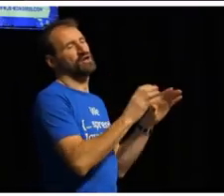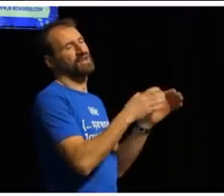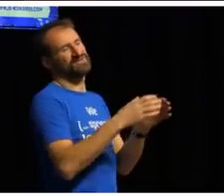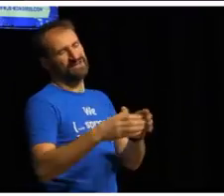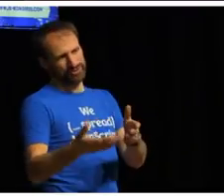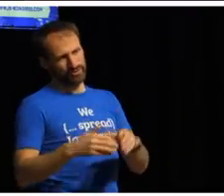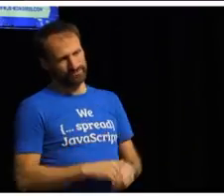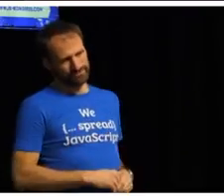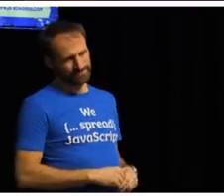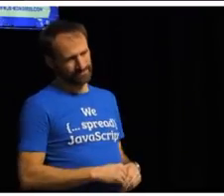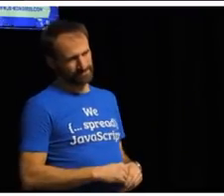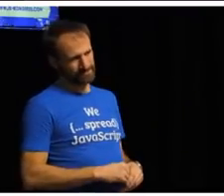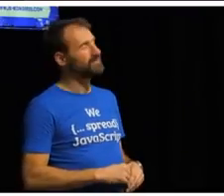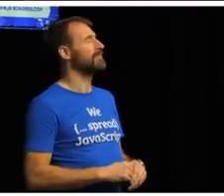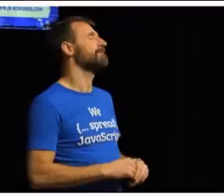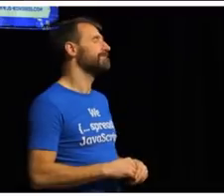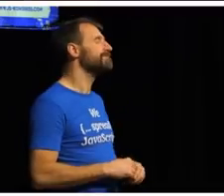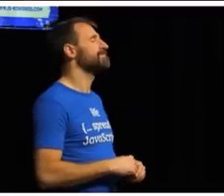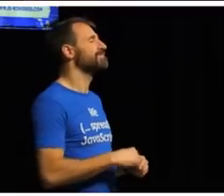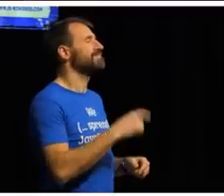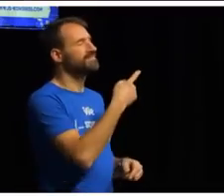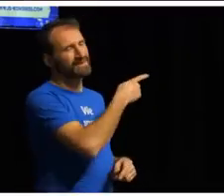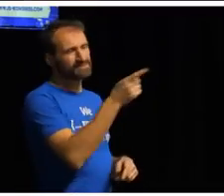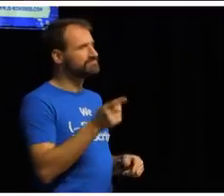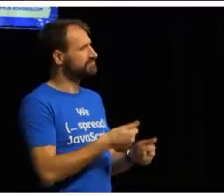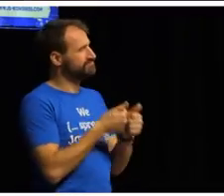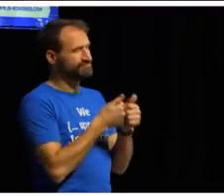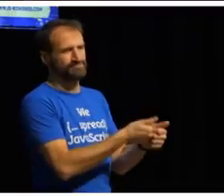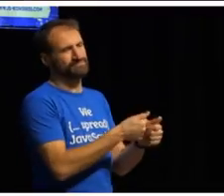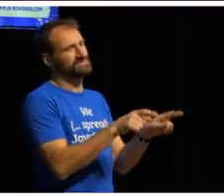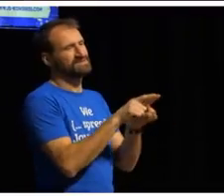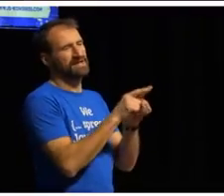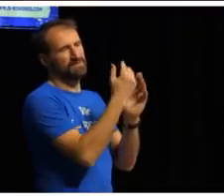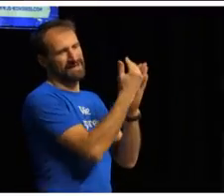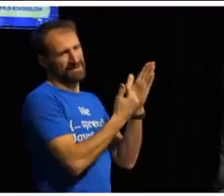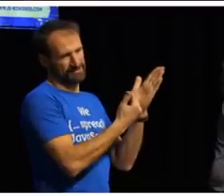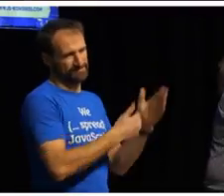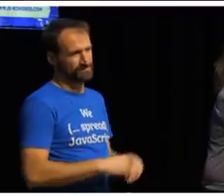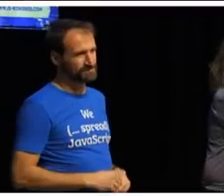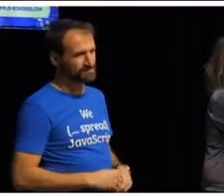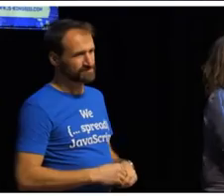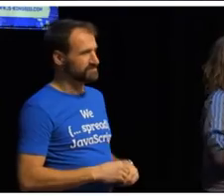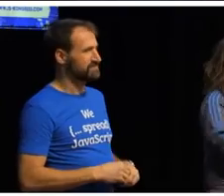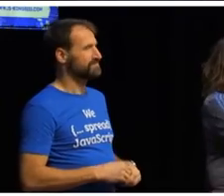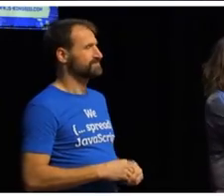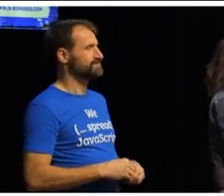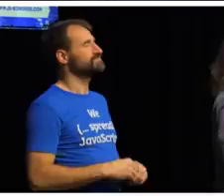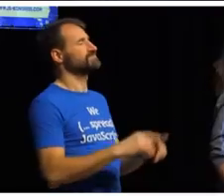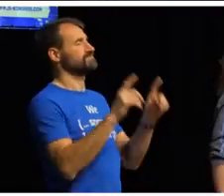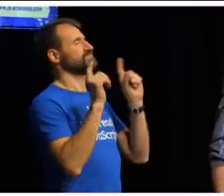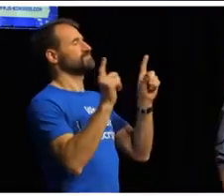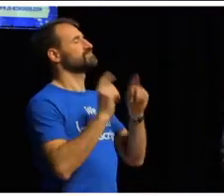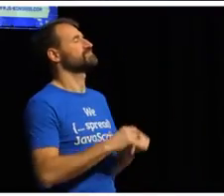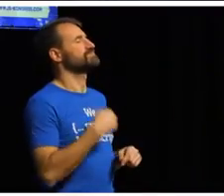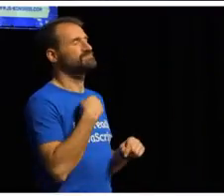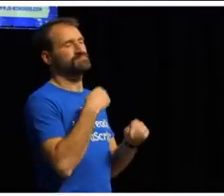it. I mean, but it follows the same rules. So I'm going to start this in a